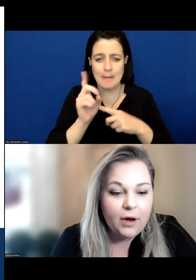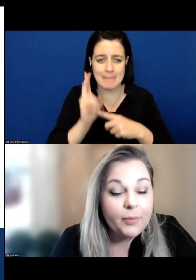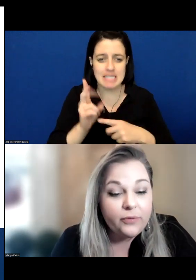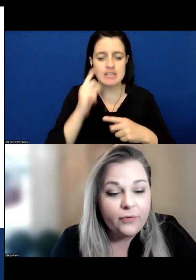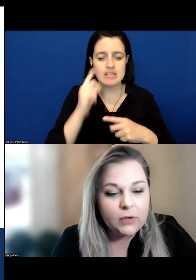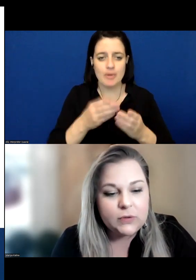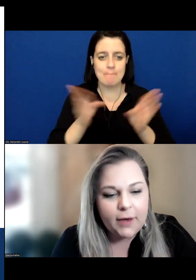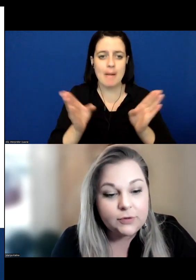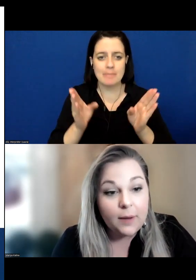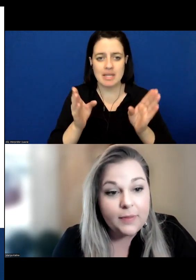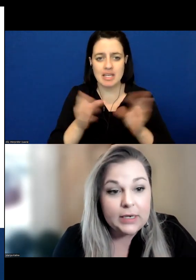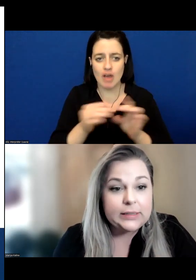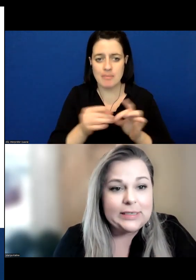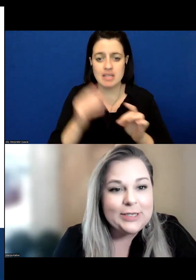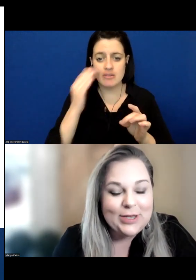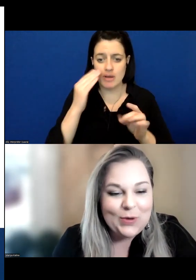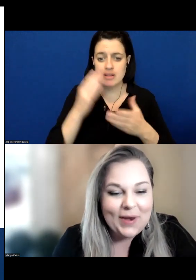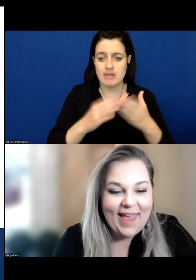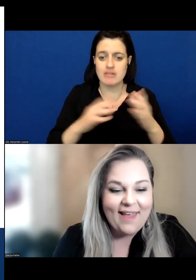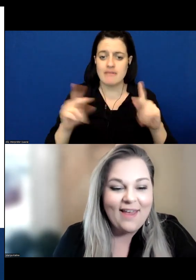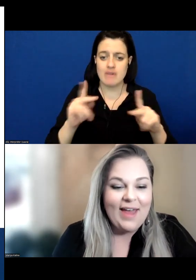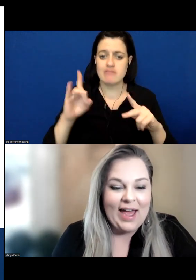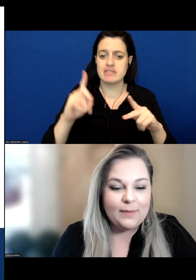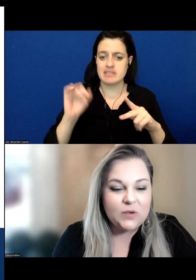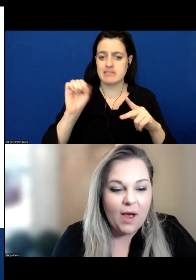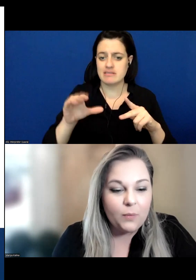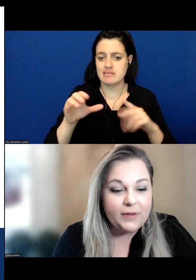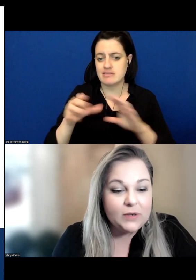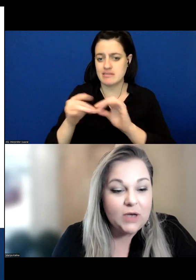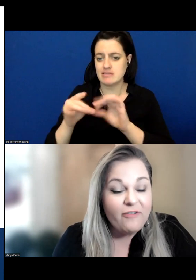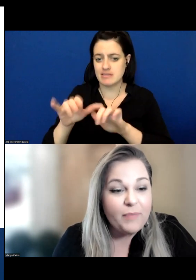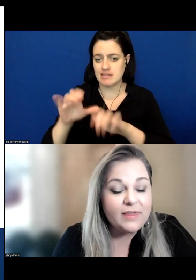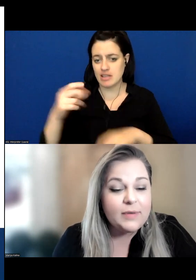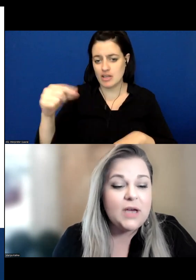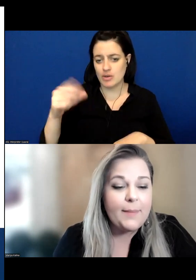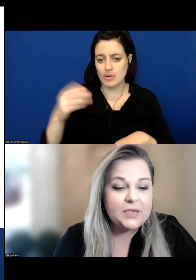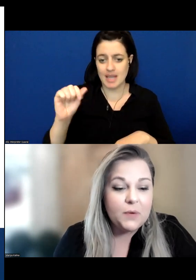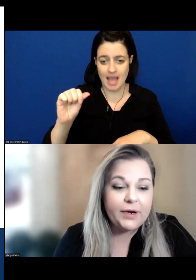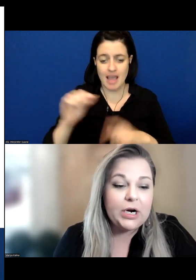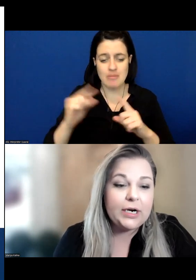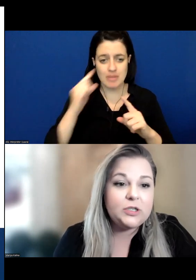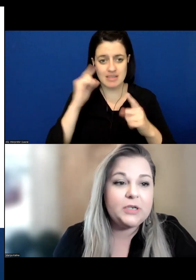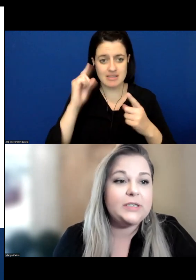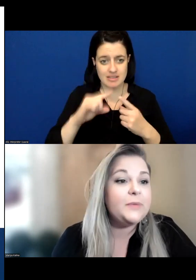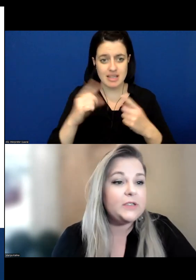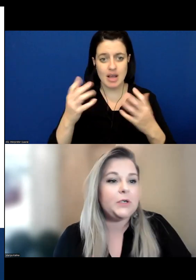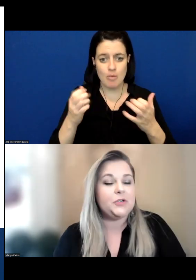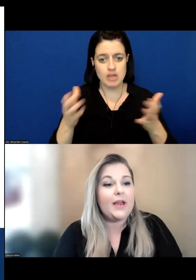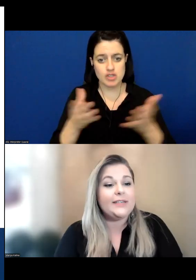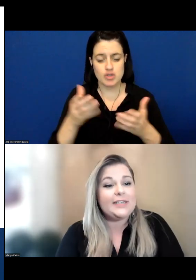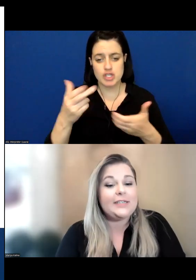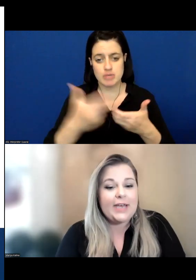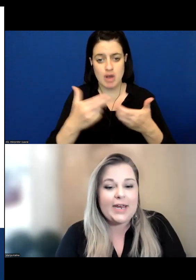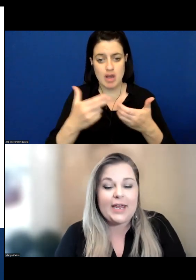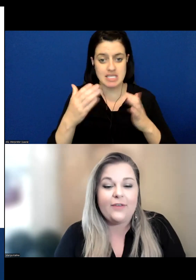there are a couple of folks who have dropped things into the Q&A, so I will read those off. But in the meantime, I do want to encourage participants who are